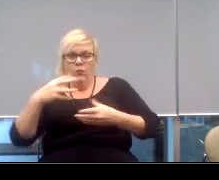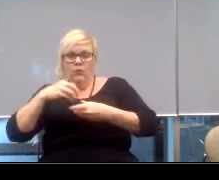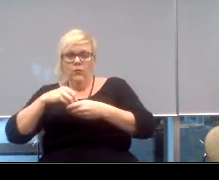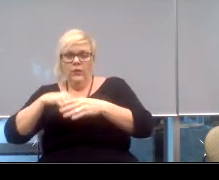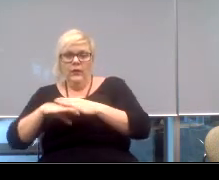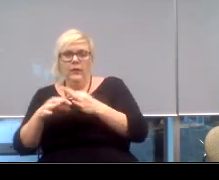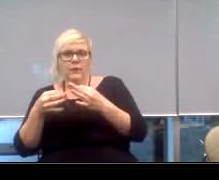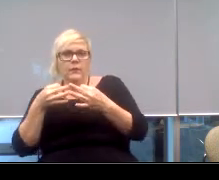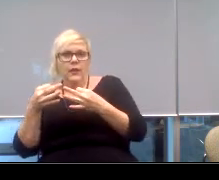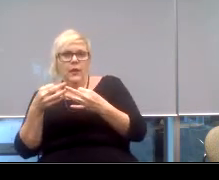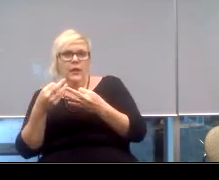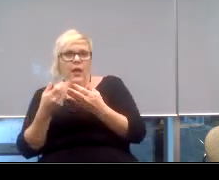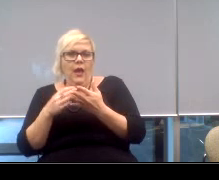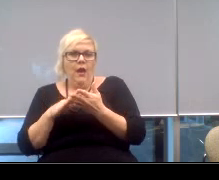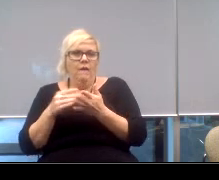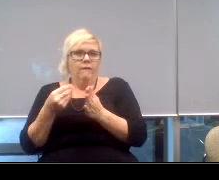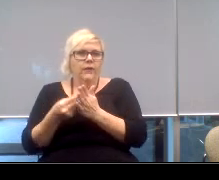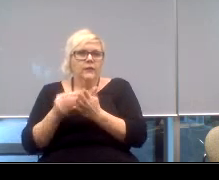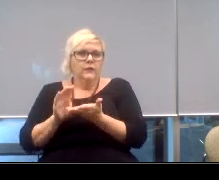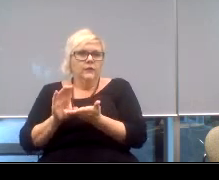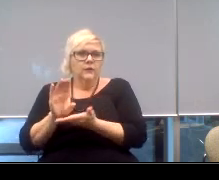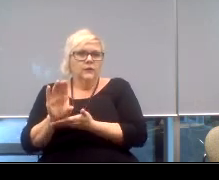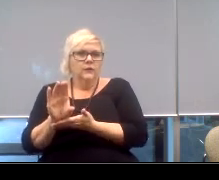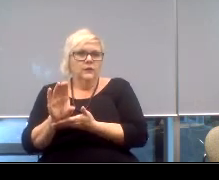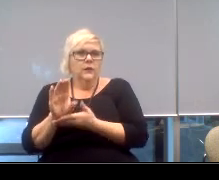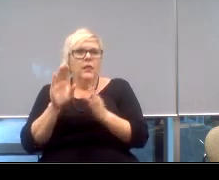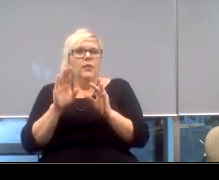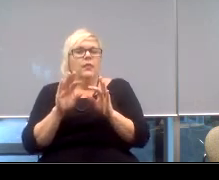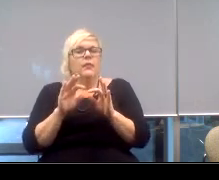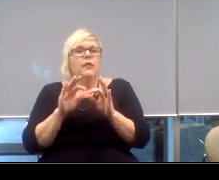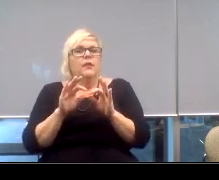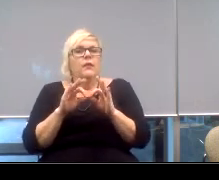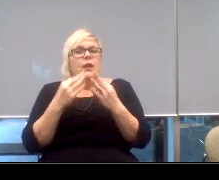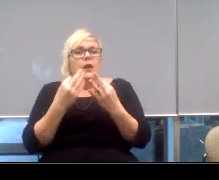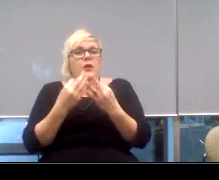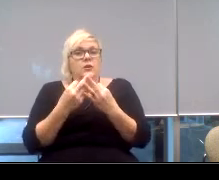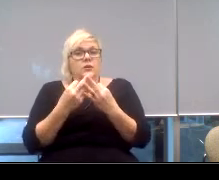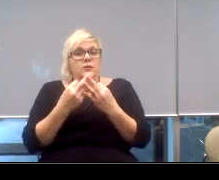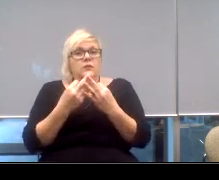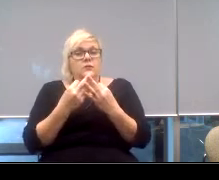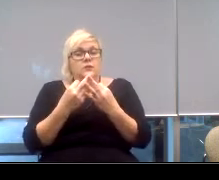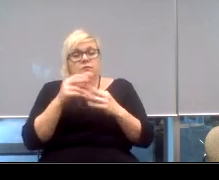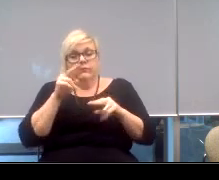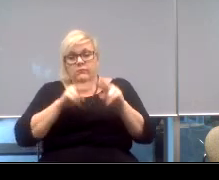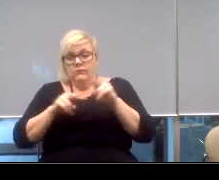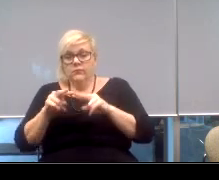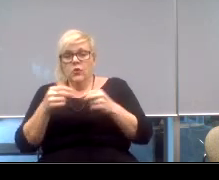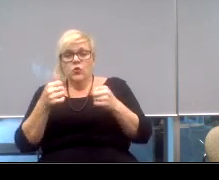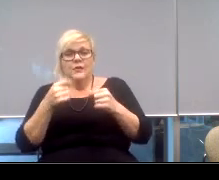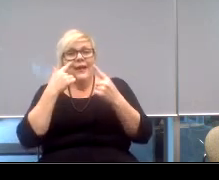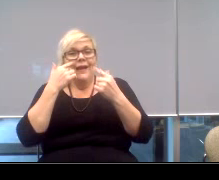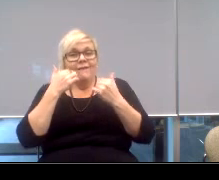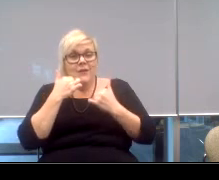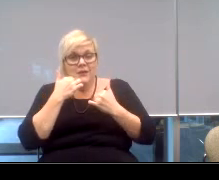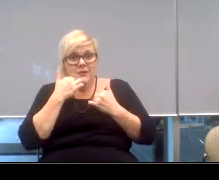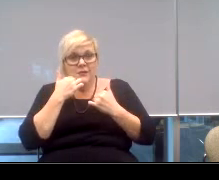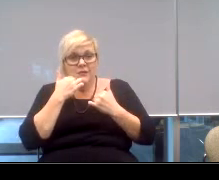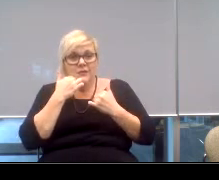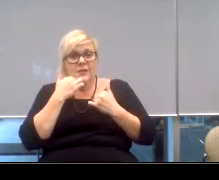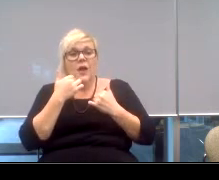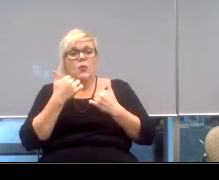of SDA. The agency has commenced building an evidence base and is examining ways to promote this to providers and